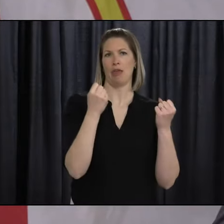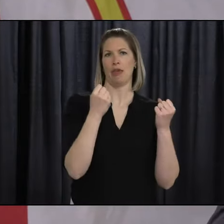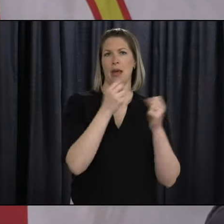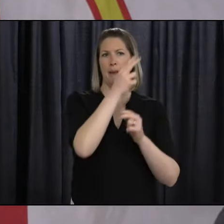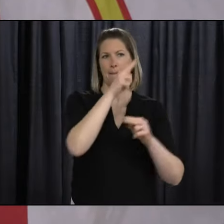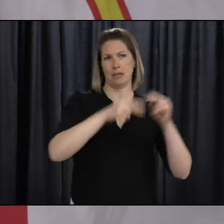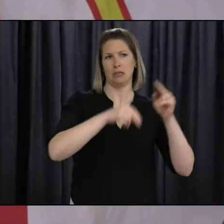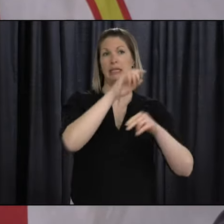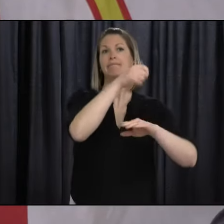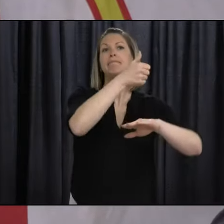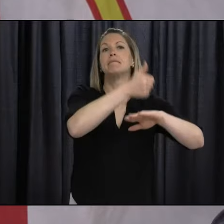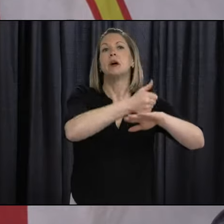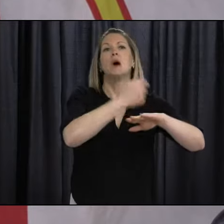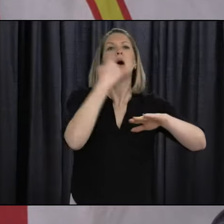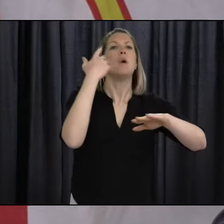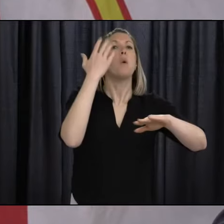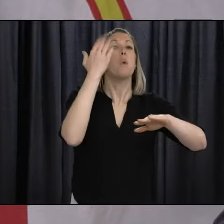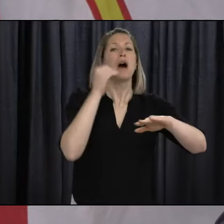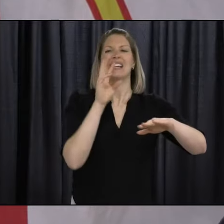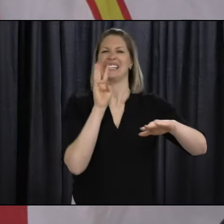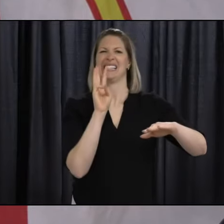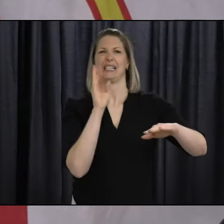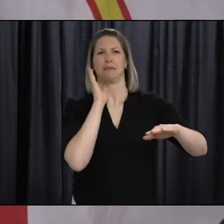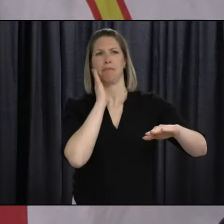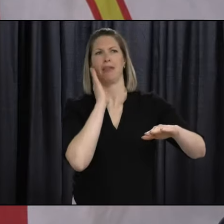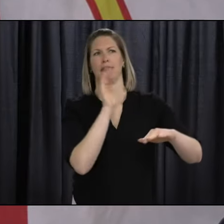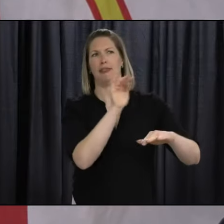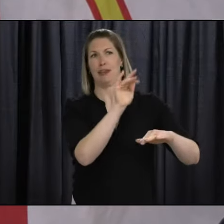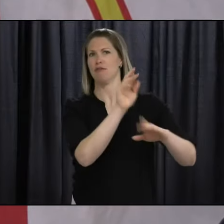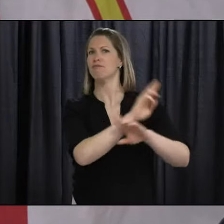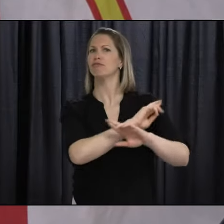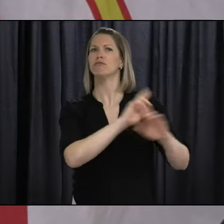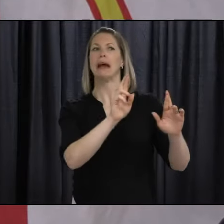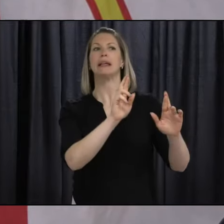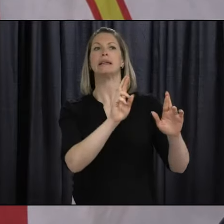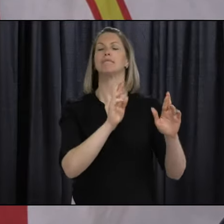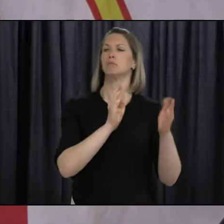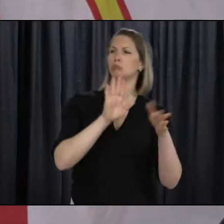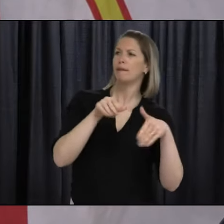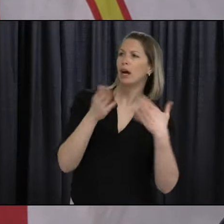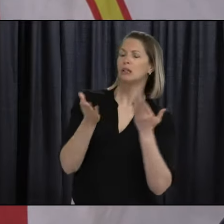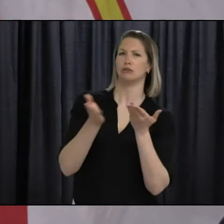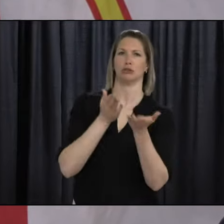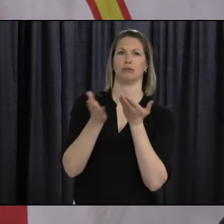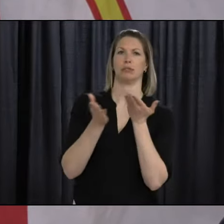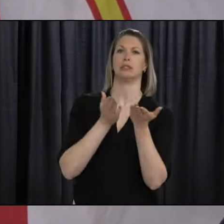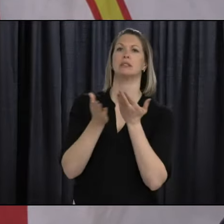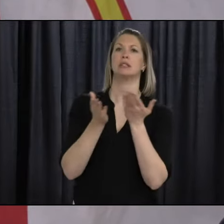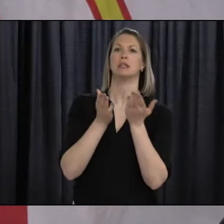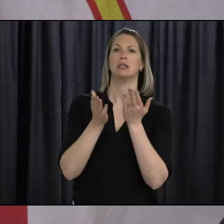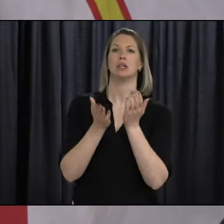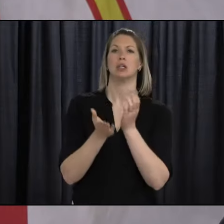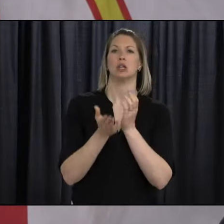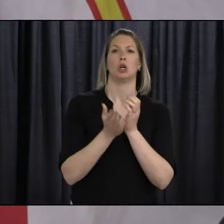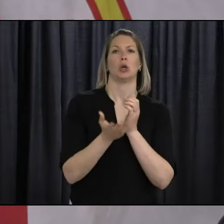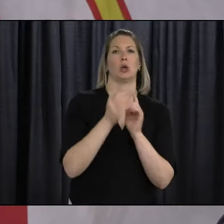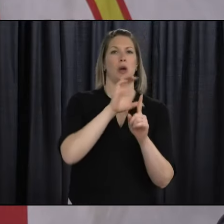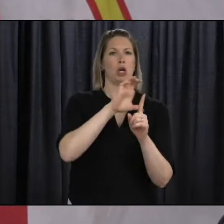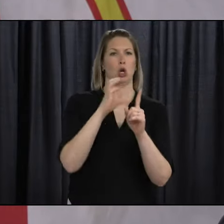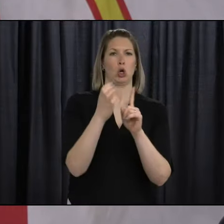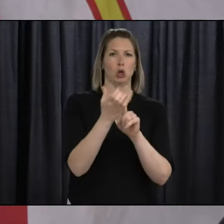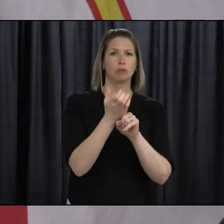be underway. But from time to time, people need to use air transportation to get to an appointment, and we've also made sure that we